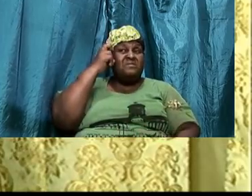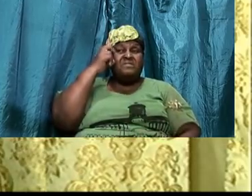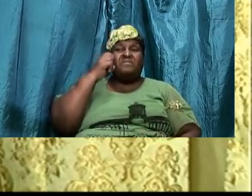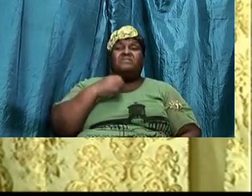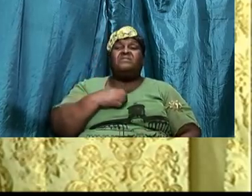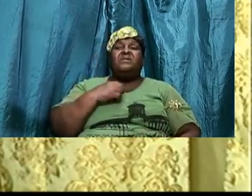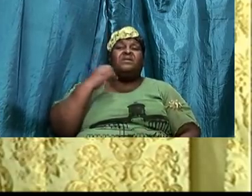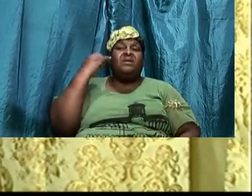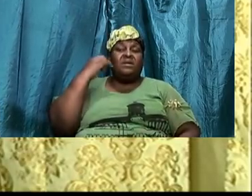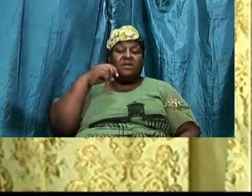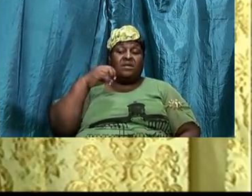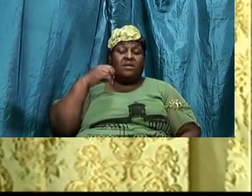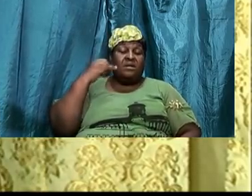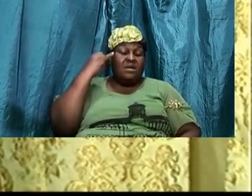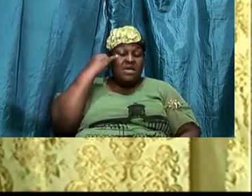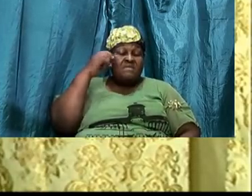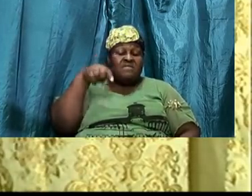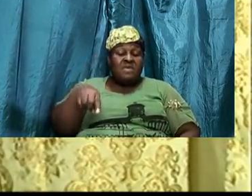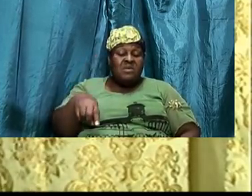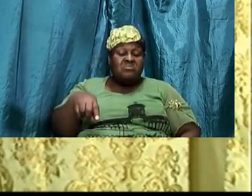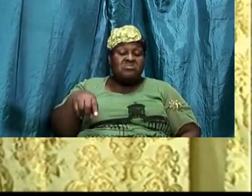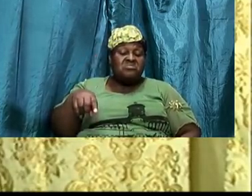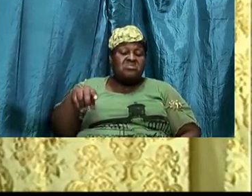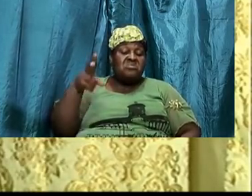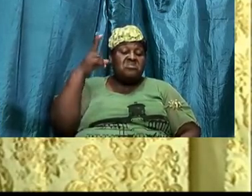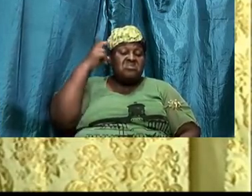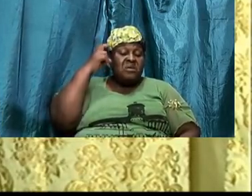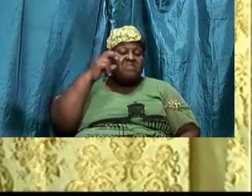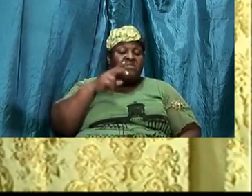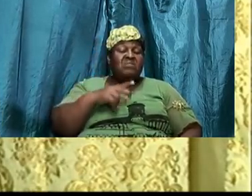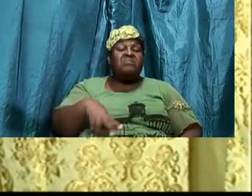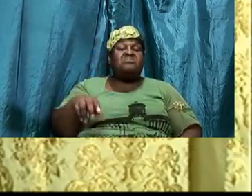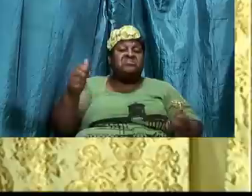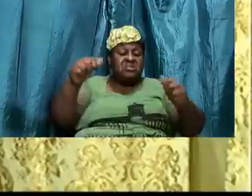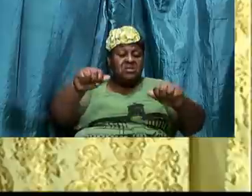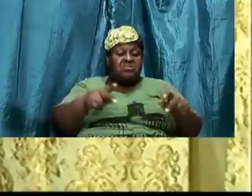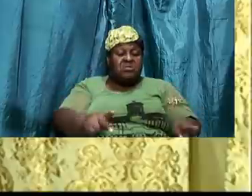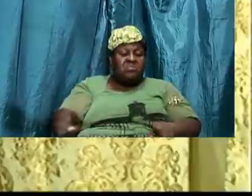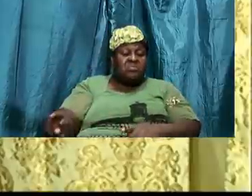If this adversary is able now to put something in the mind,